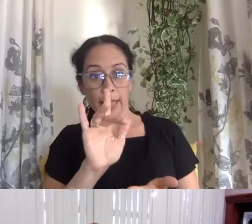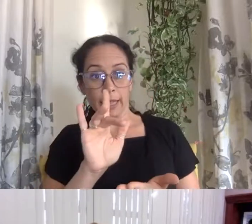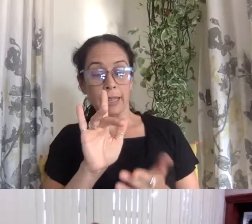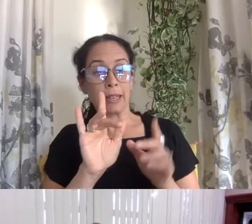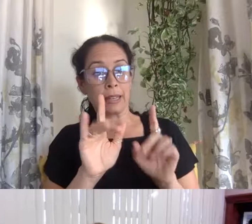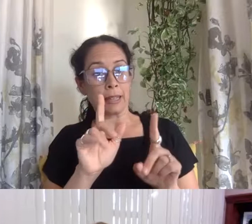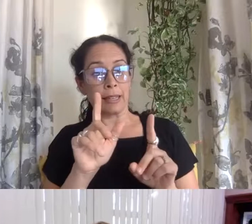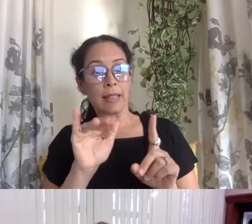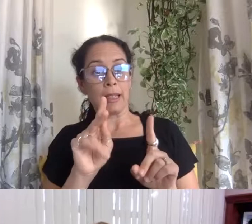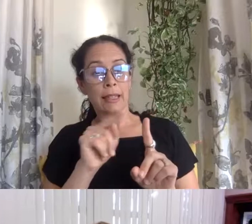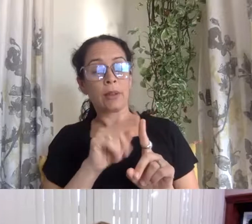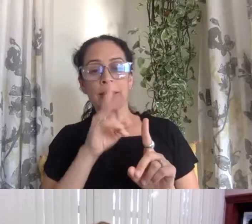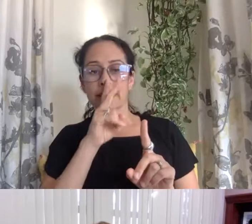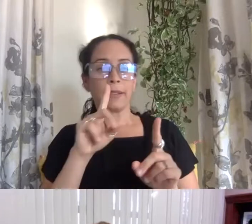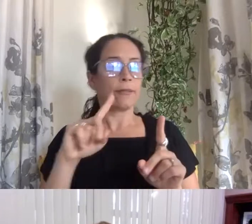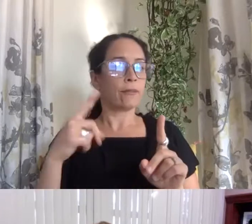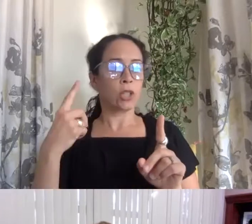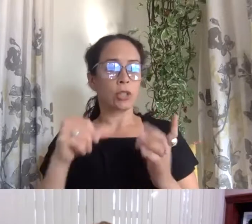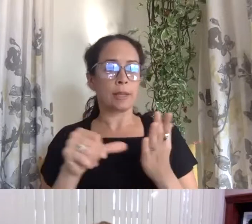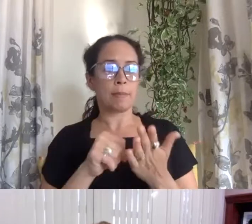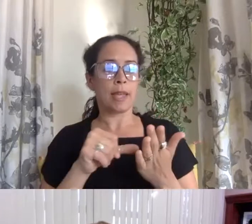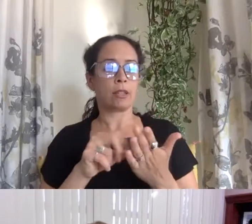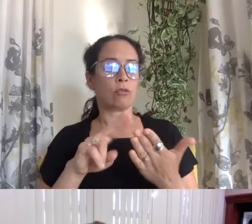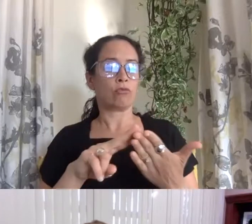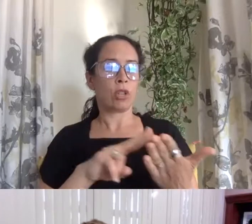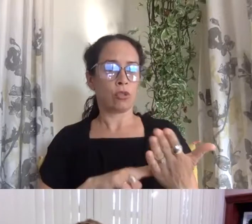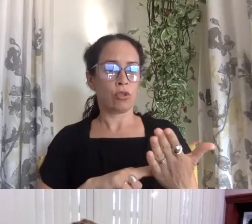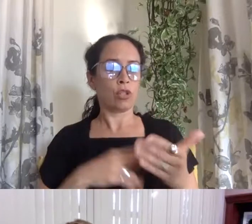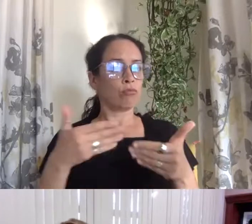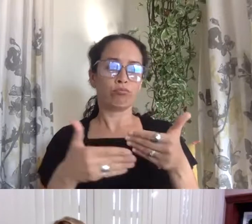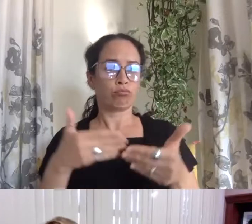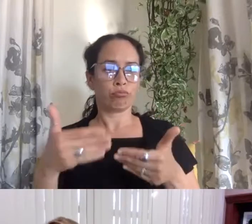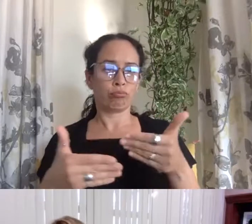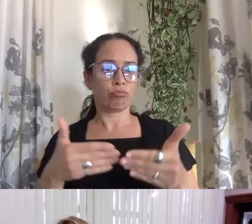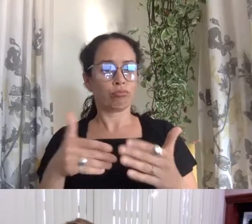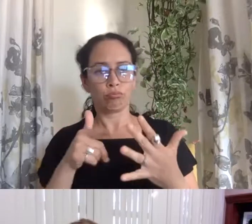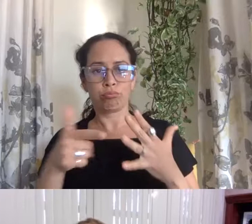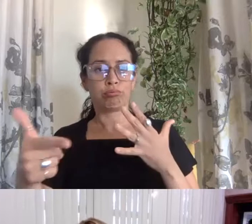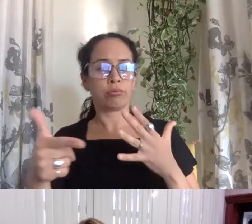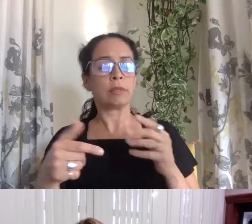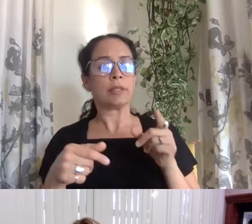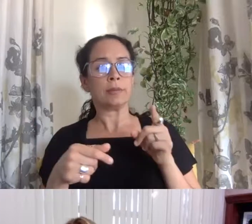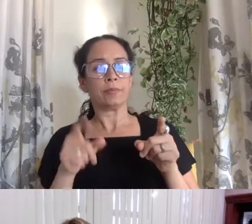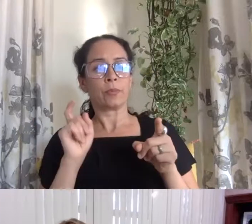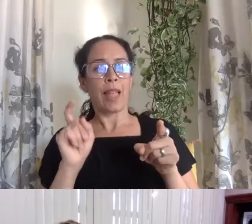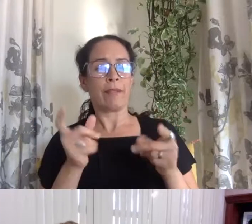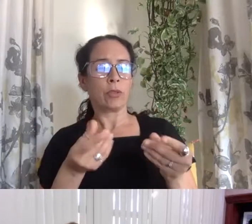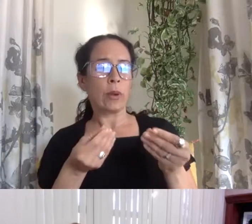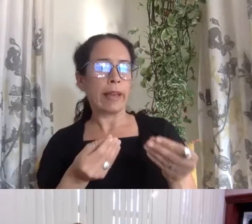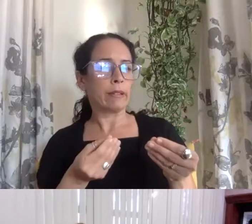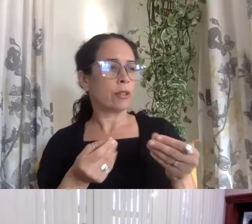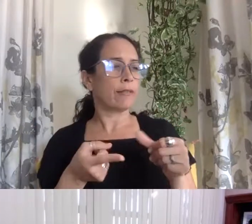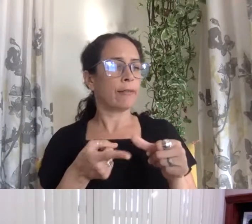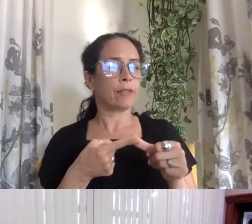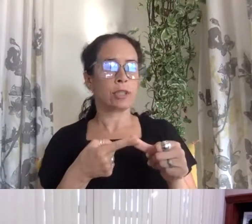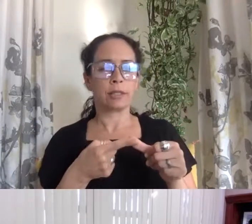will see the first page of the registration flow. And you will need to enter just the first